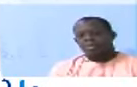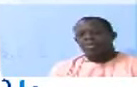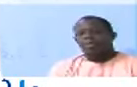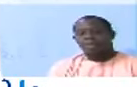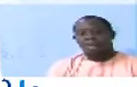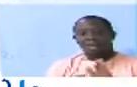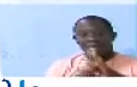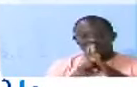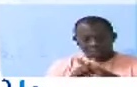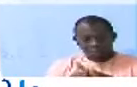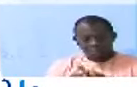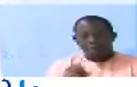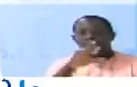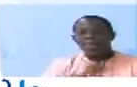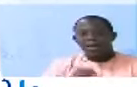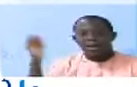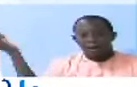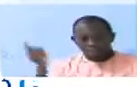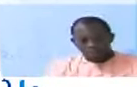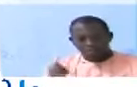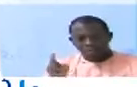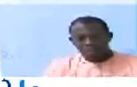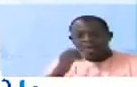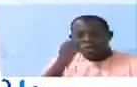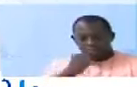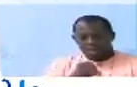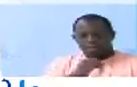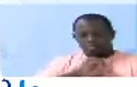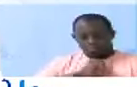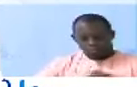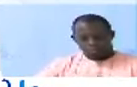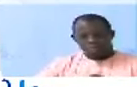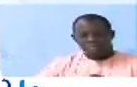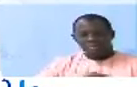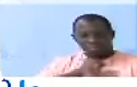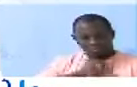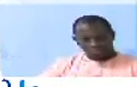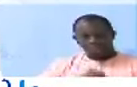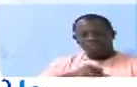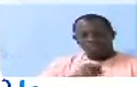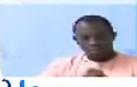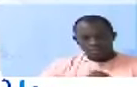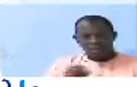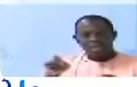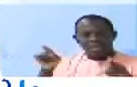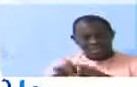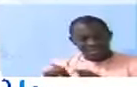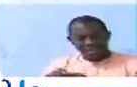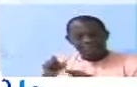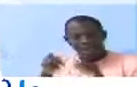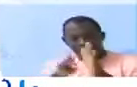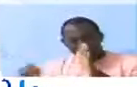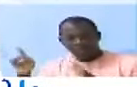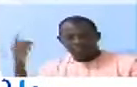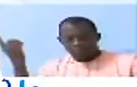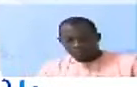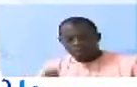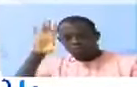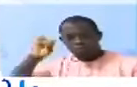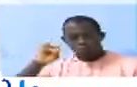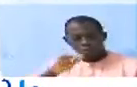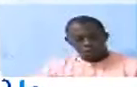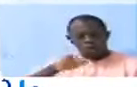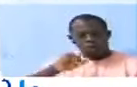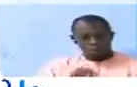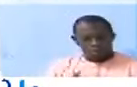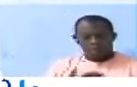The beating that a man can bear, well, the same type of beating you do to a woman,